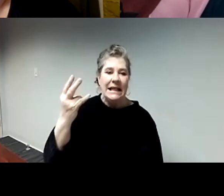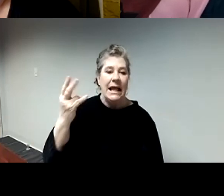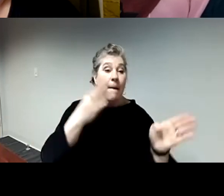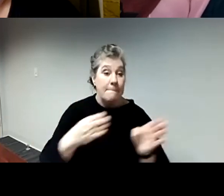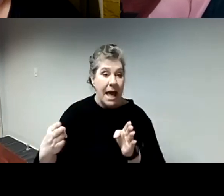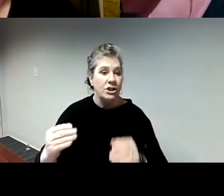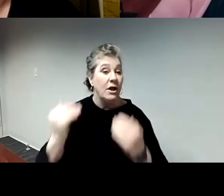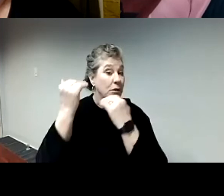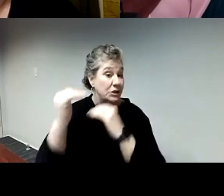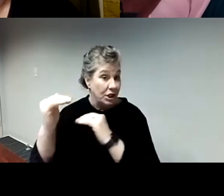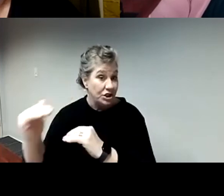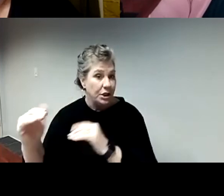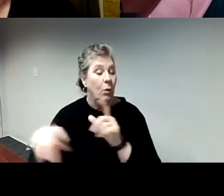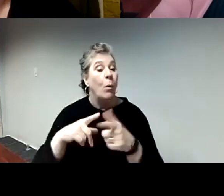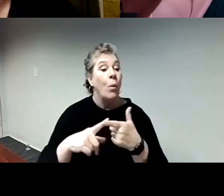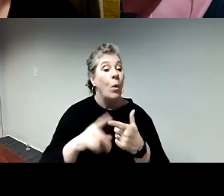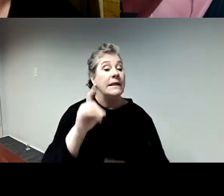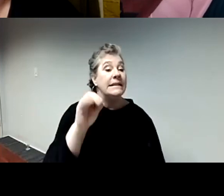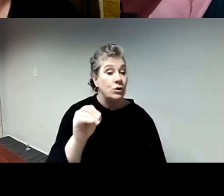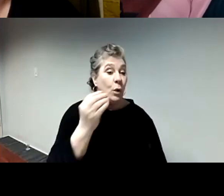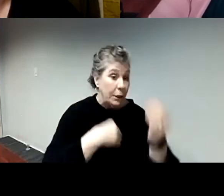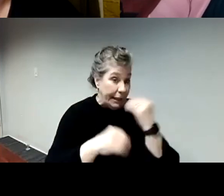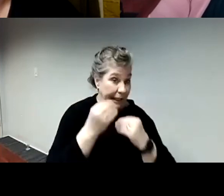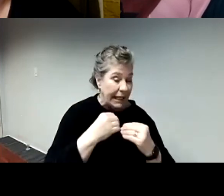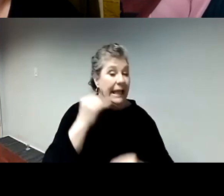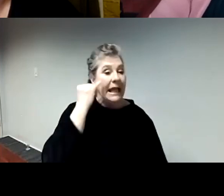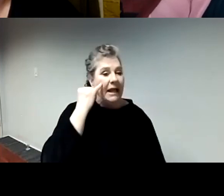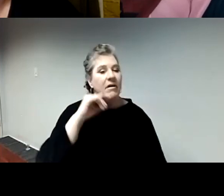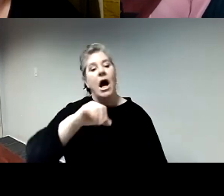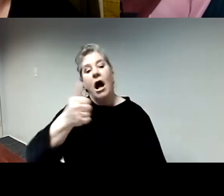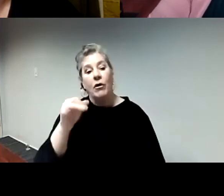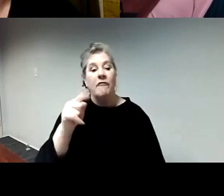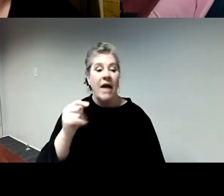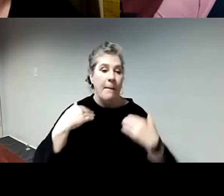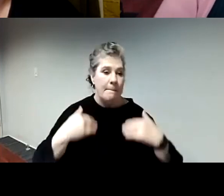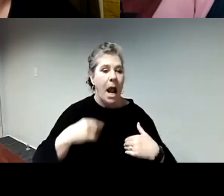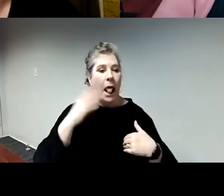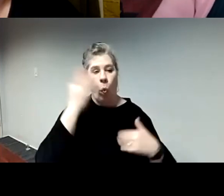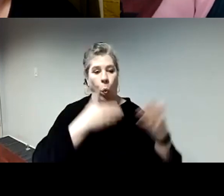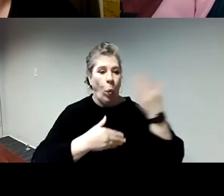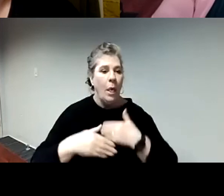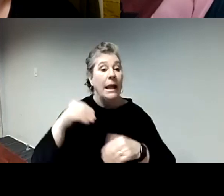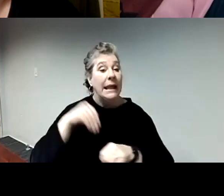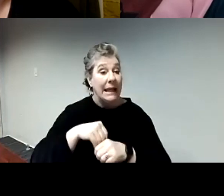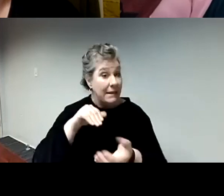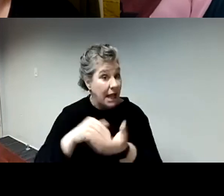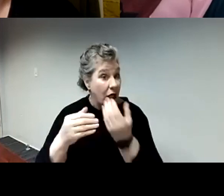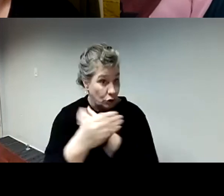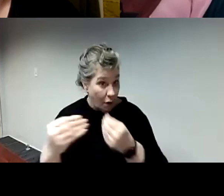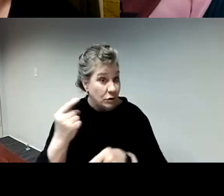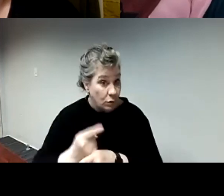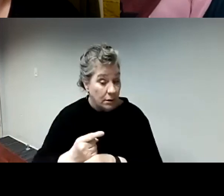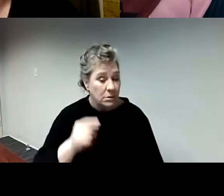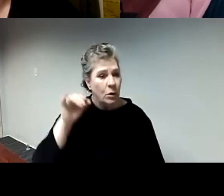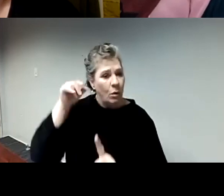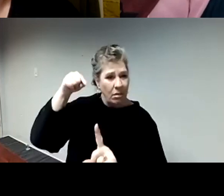other patterns of disordered eating. If they're in a fat body, that often goes unrecognized at the physician's office. So right